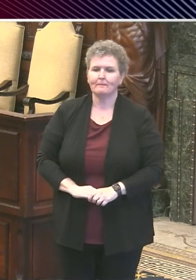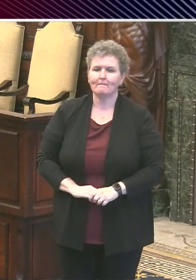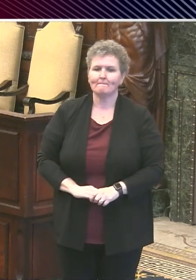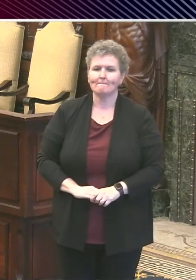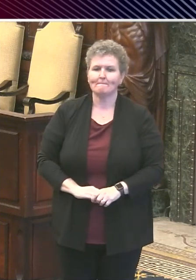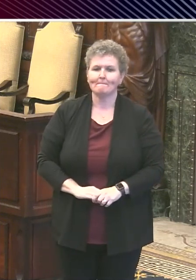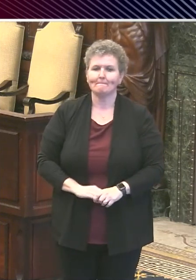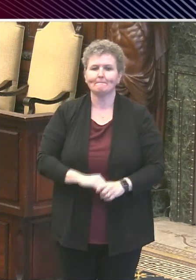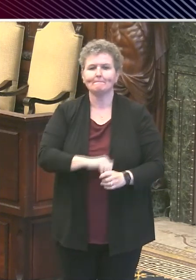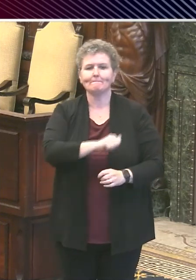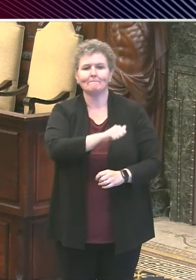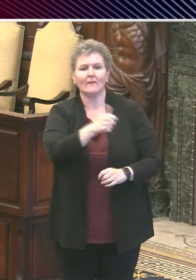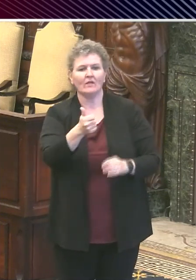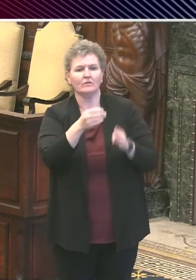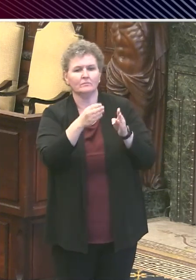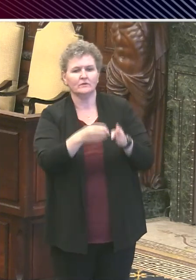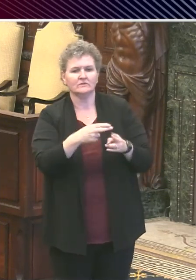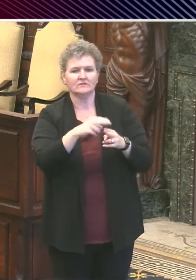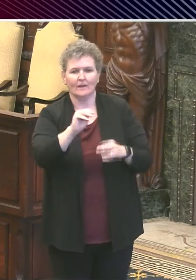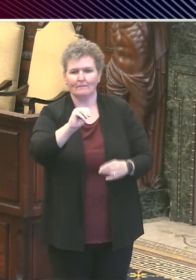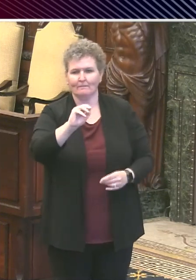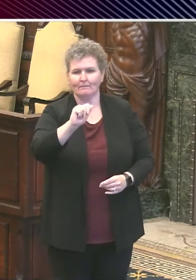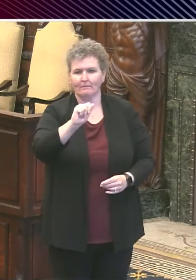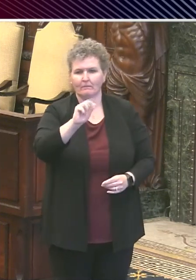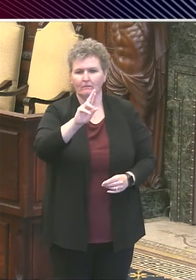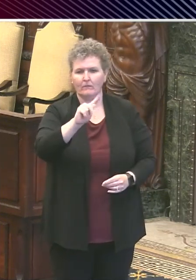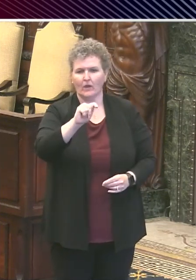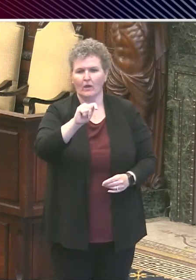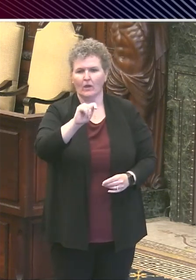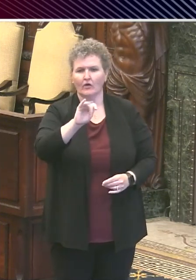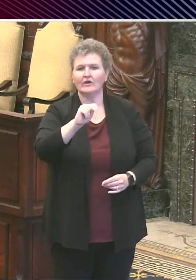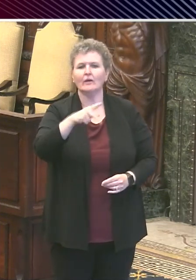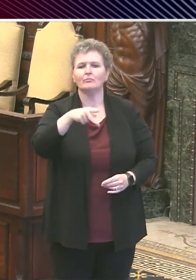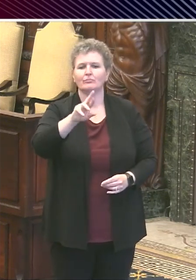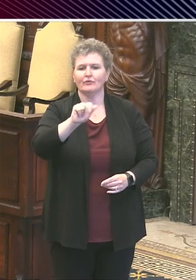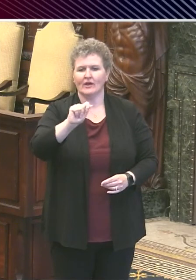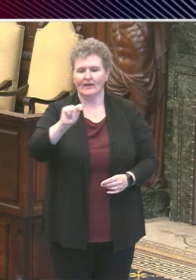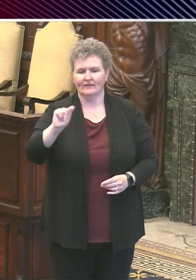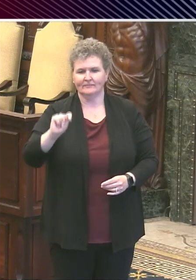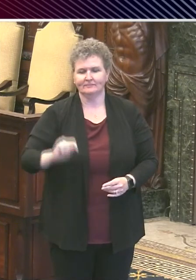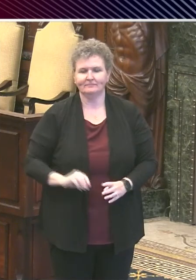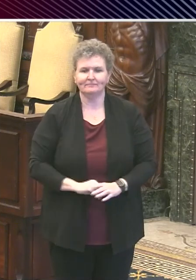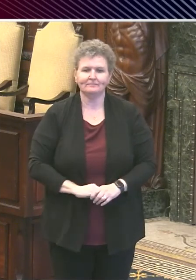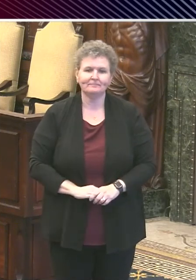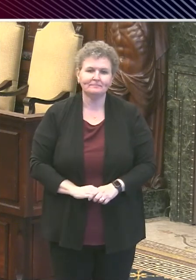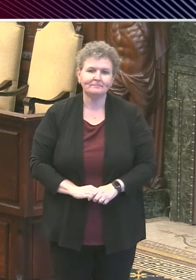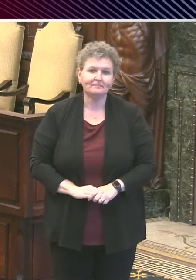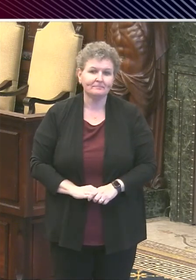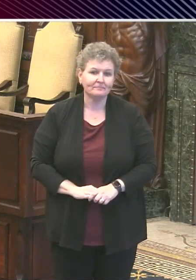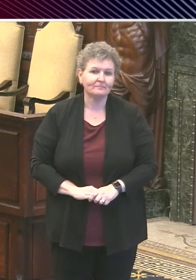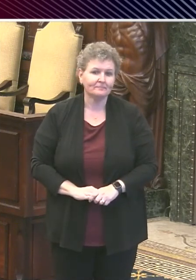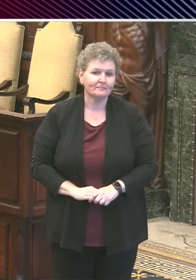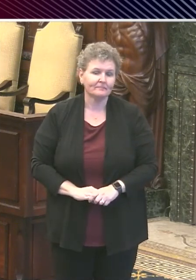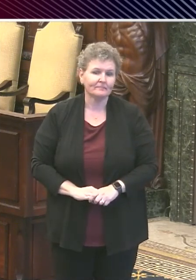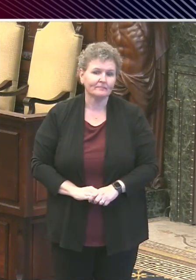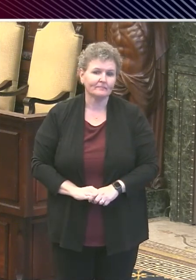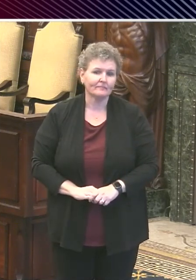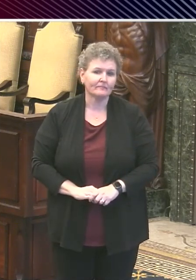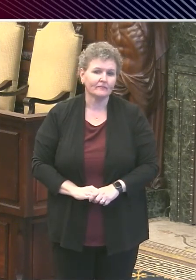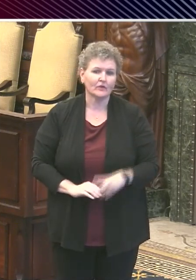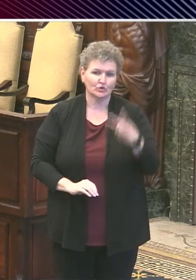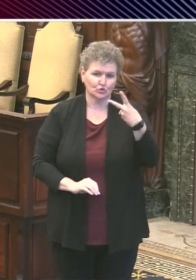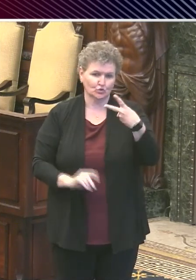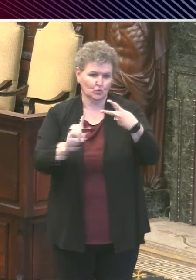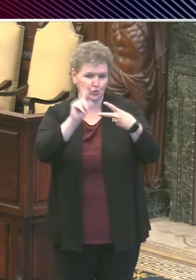Press@phila.gov. Let's go now to Martin Pratt at Philly YBN. Thank you. Quick two questions.